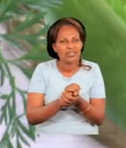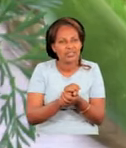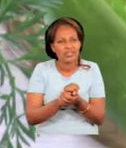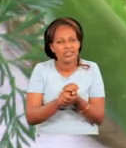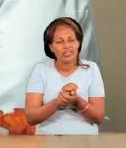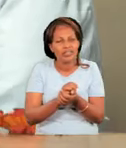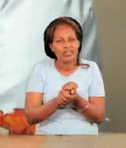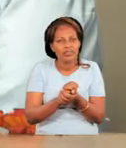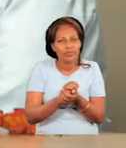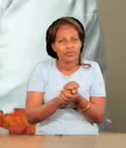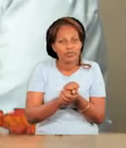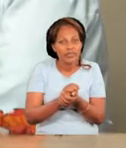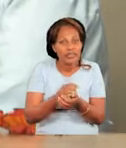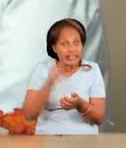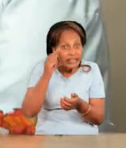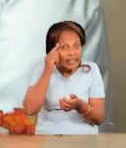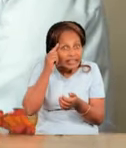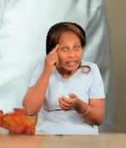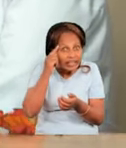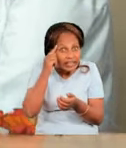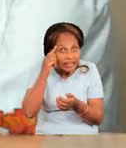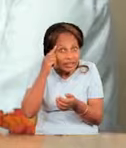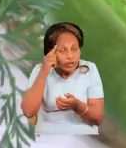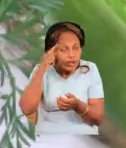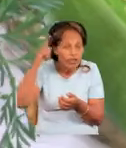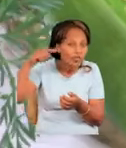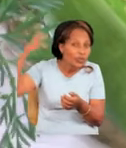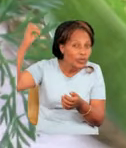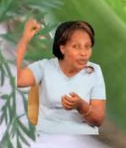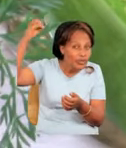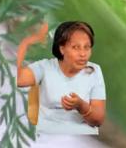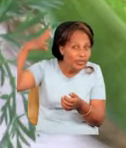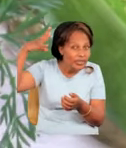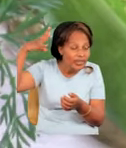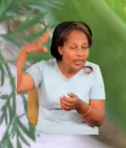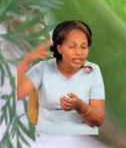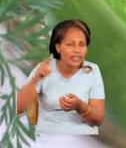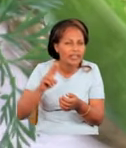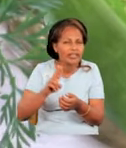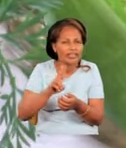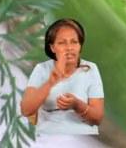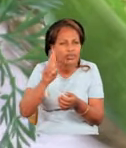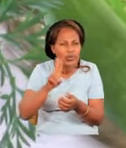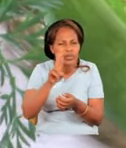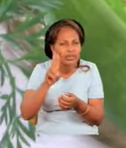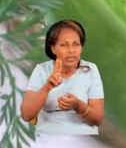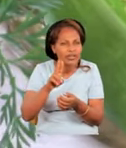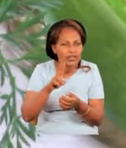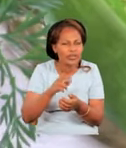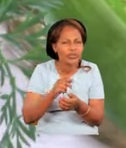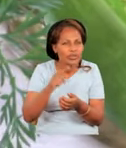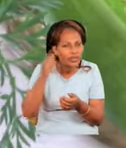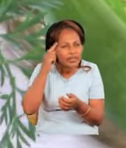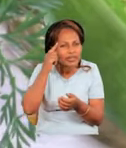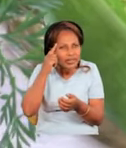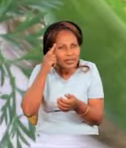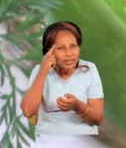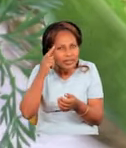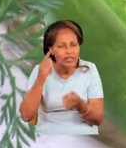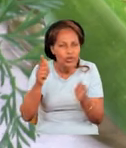Now think of the importance of sunlight for a plant. Try to see the connection between